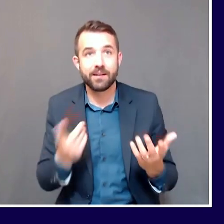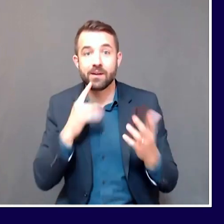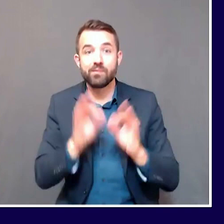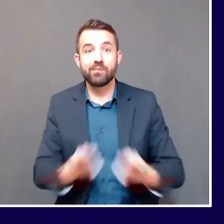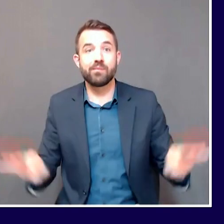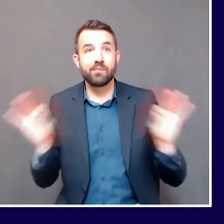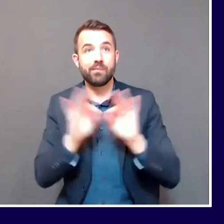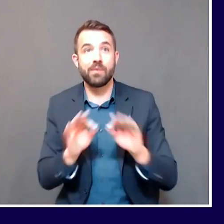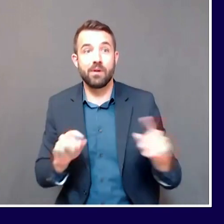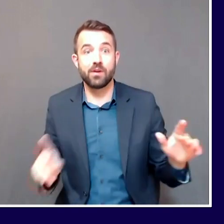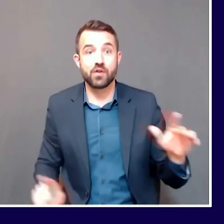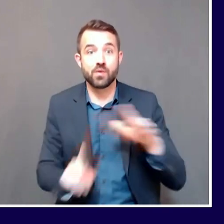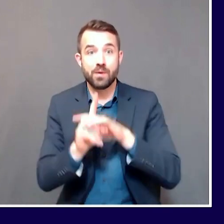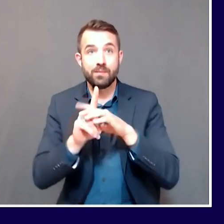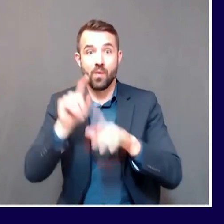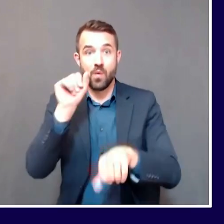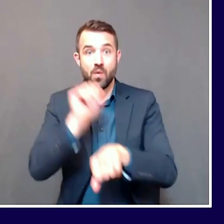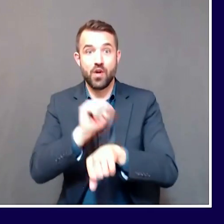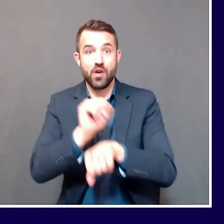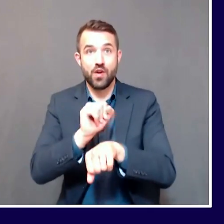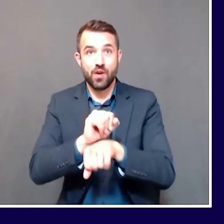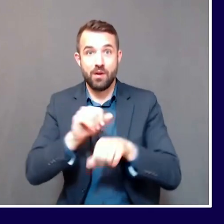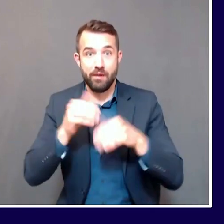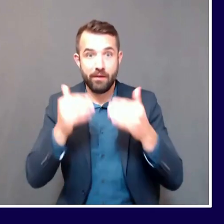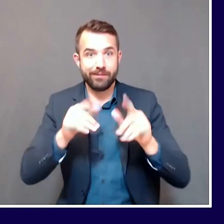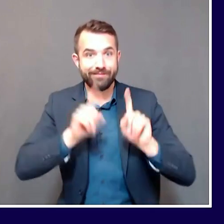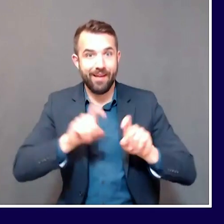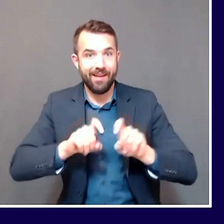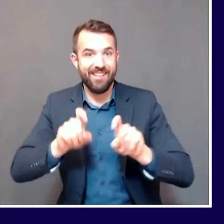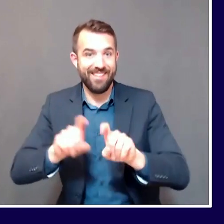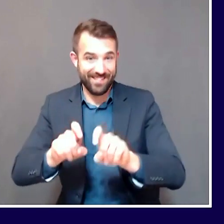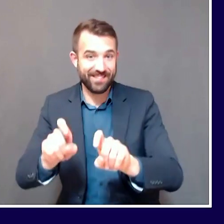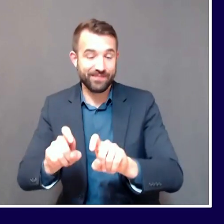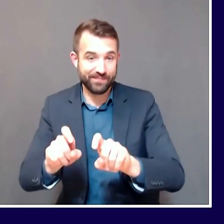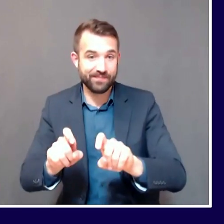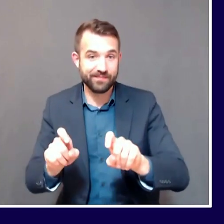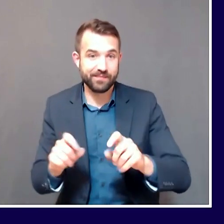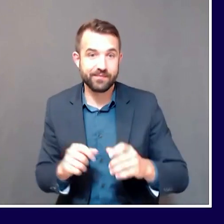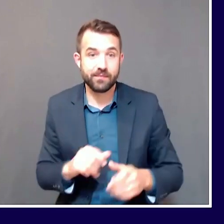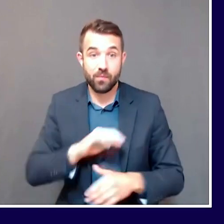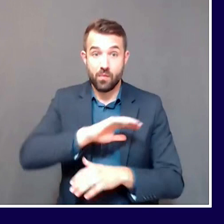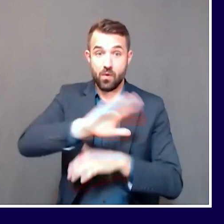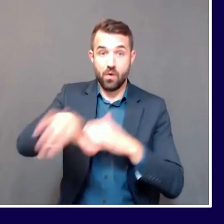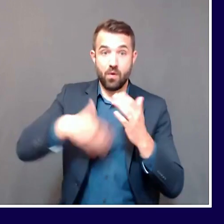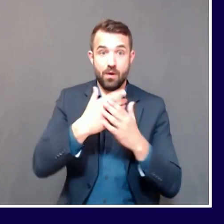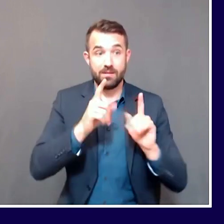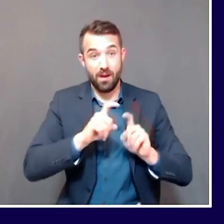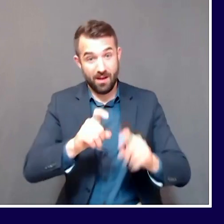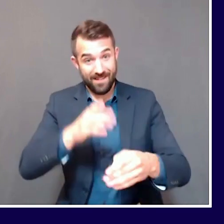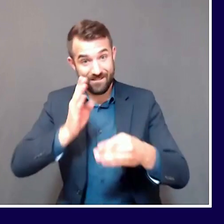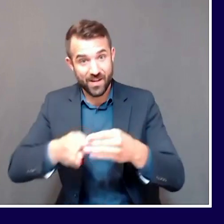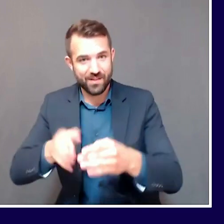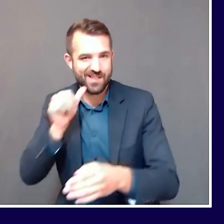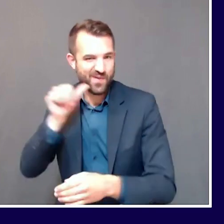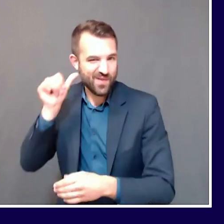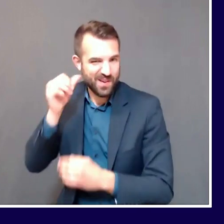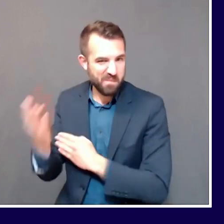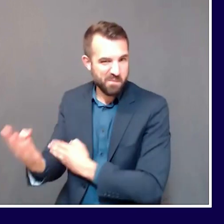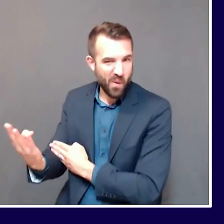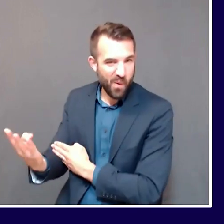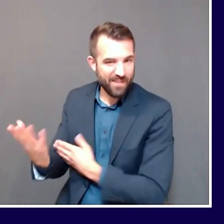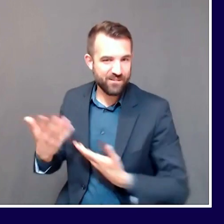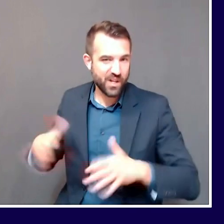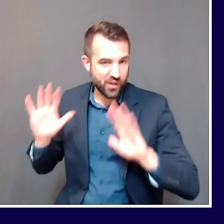shifts. So I believe that all of the testing itself was wrapped up yesterday morning.